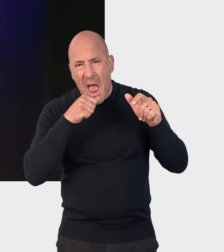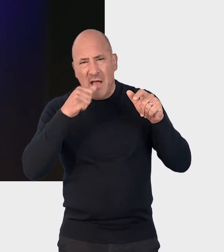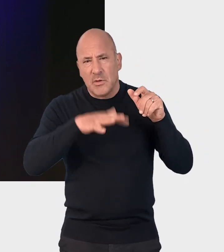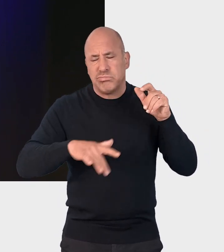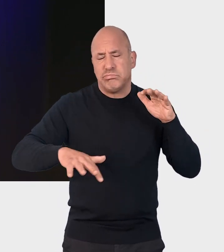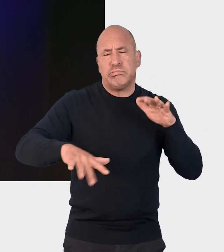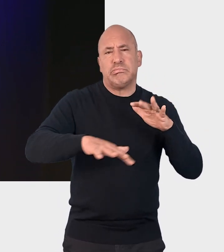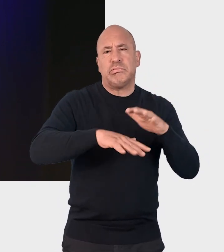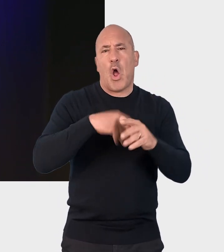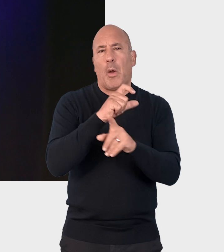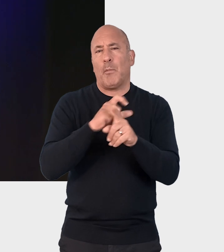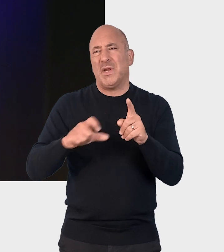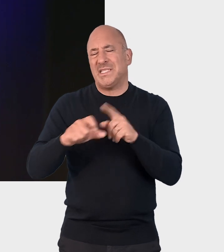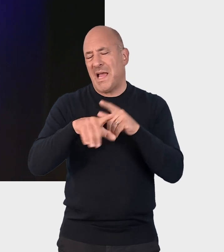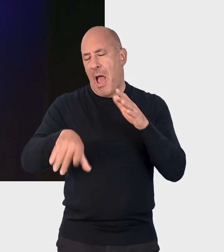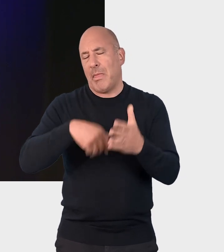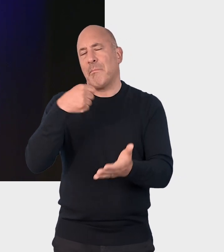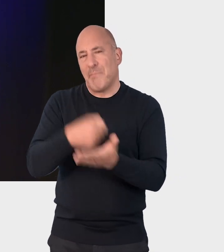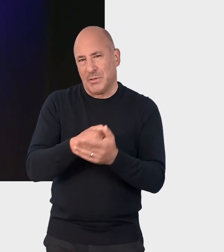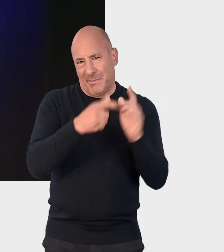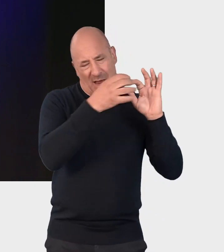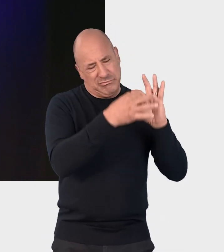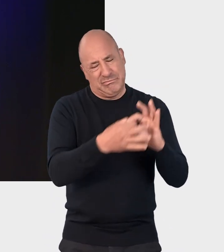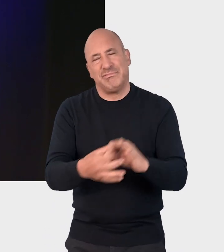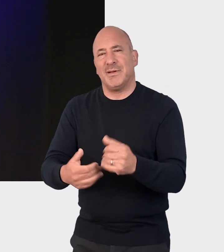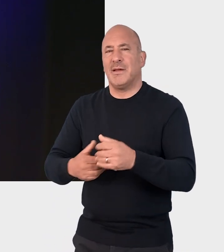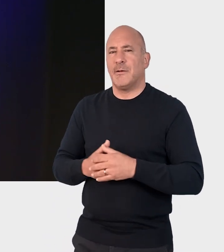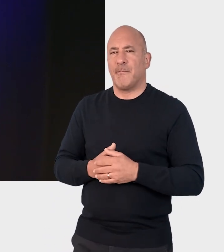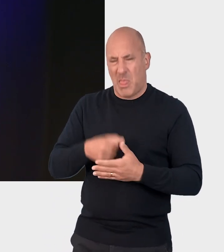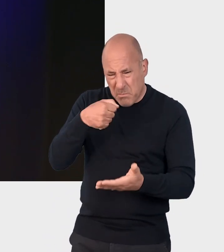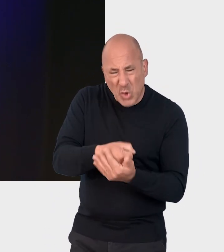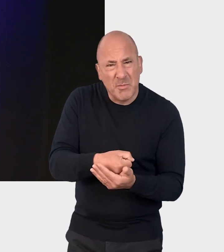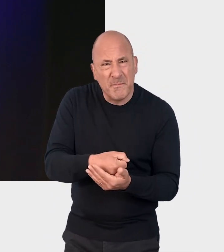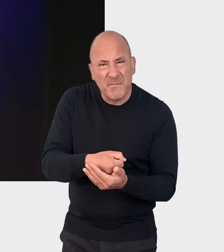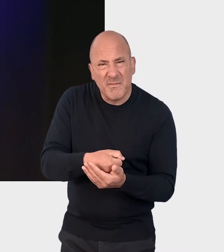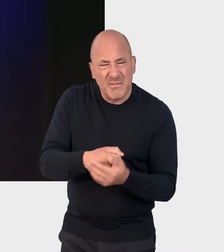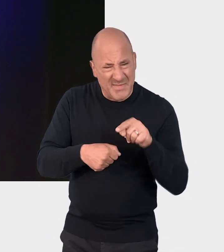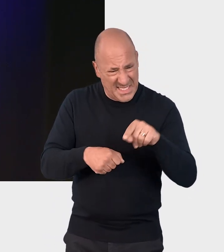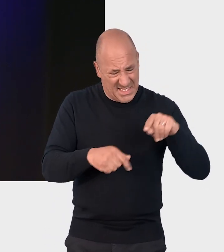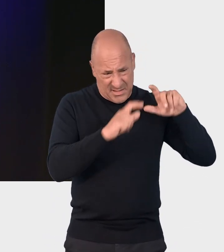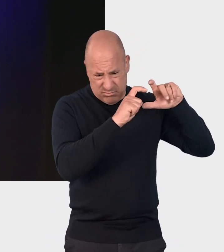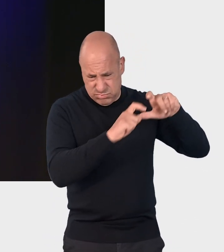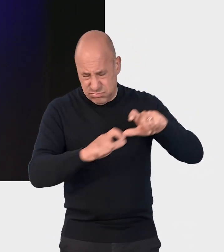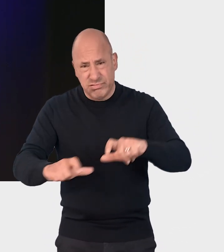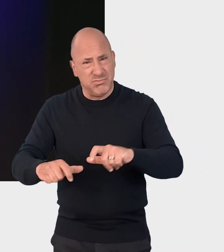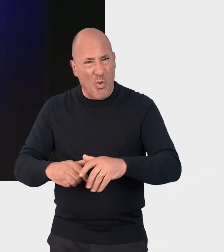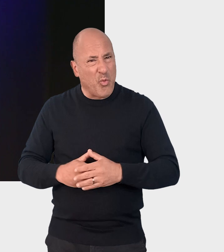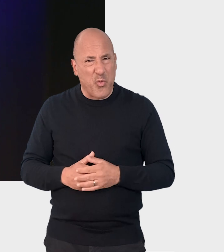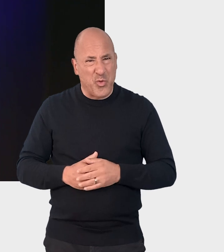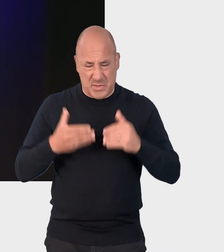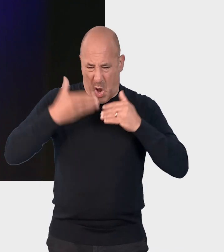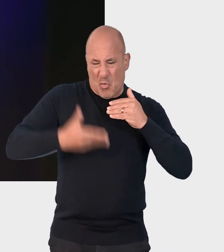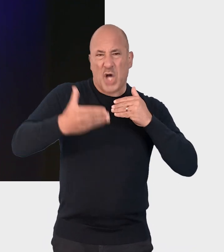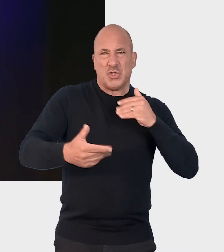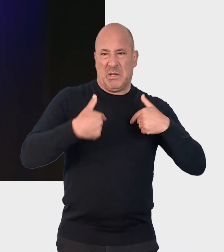down to the pleasant and the humdrum and the community at the bottom. At the bottom. That's